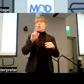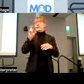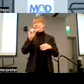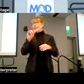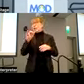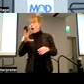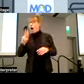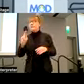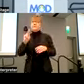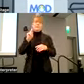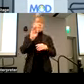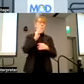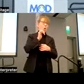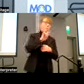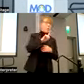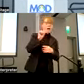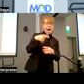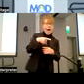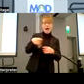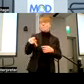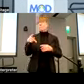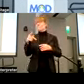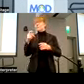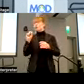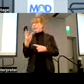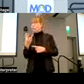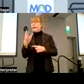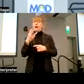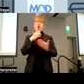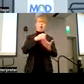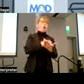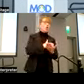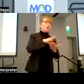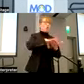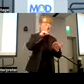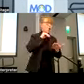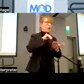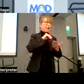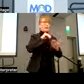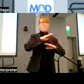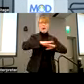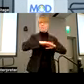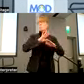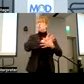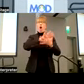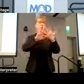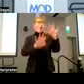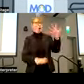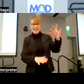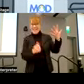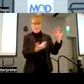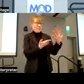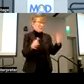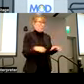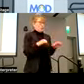apps and its employee software. it's pretty much courseware learning platforms. Everything we're doing is digital now. So